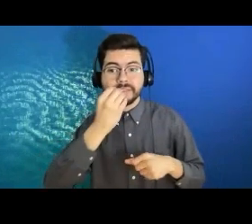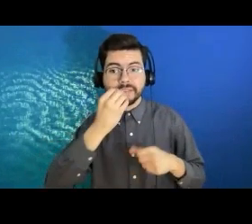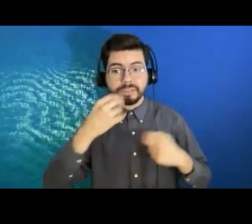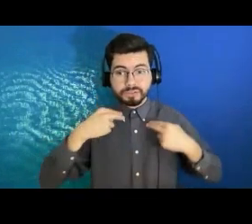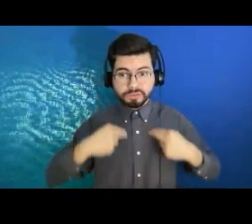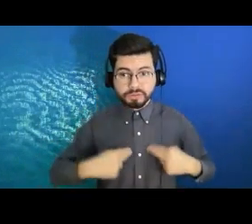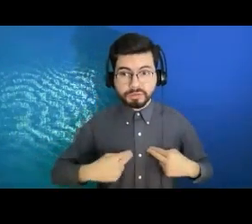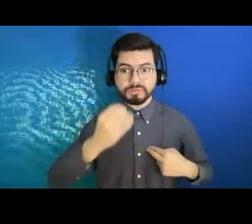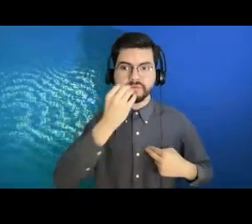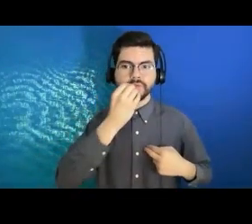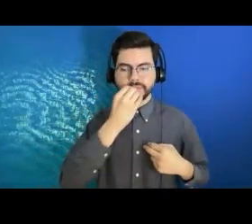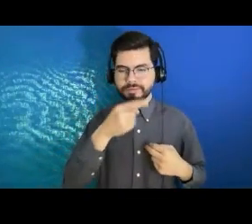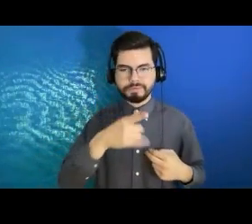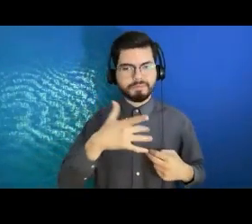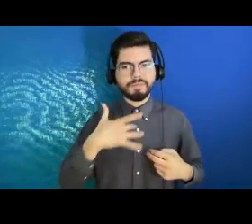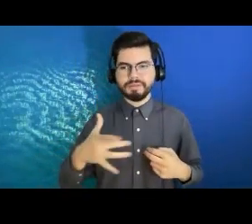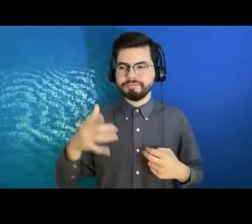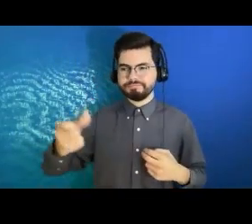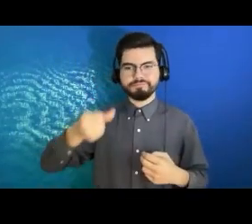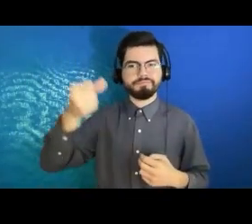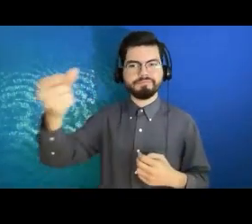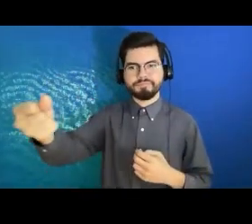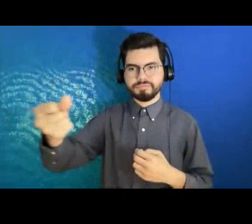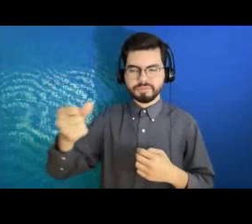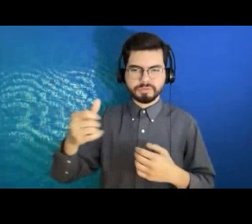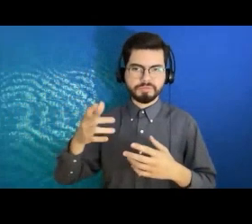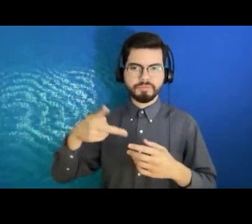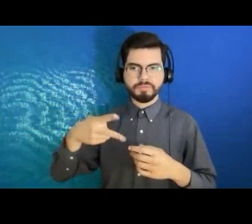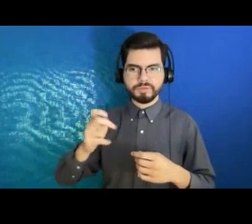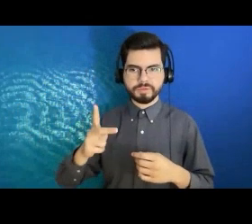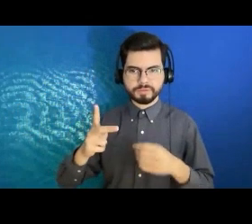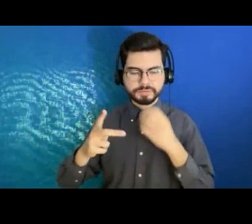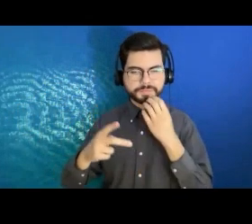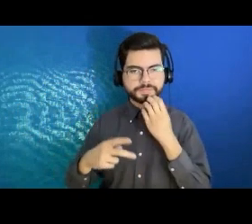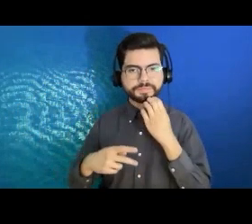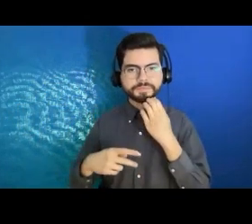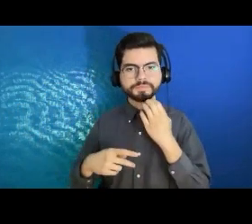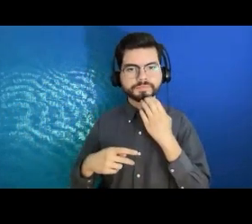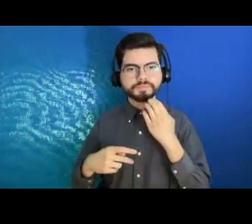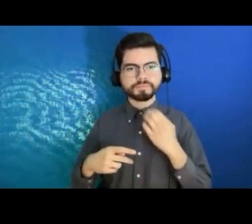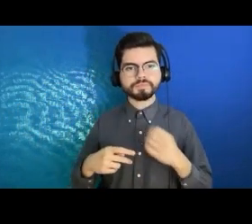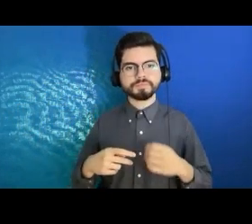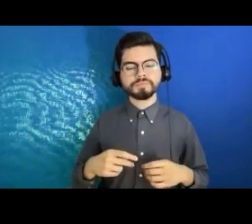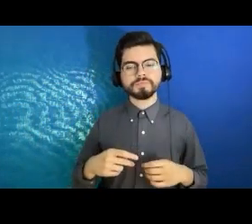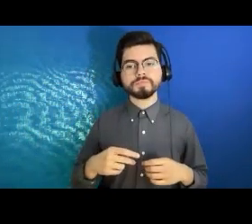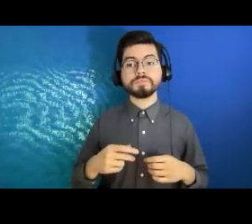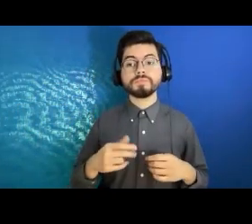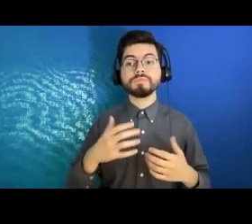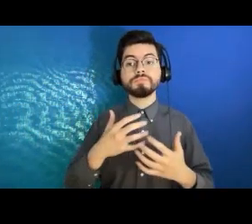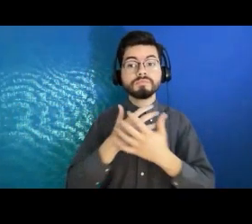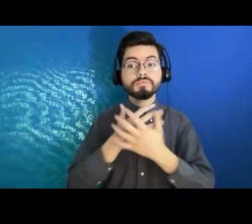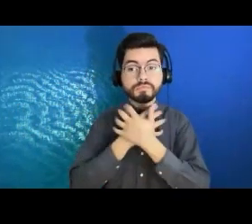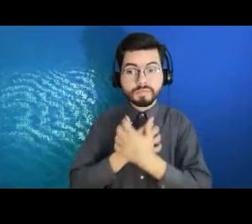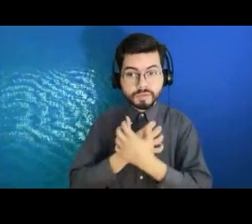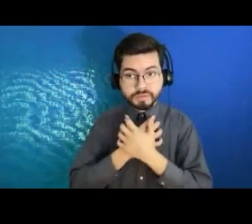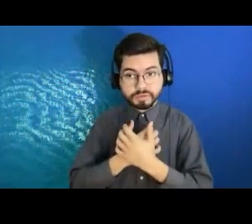lands, which is 99% of the park, are managed primarily for bears and other wildlife. Bears are generally given